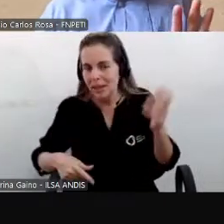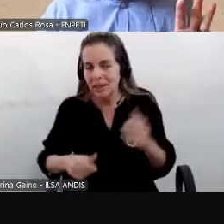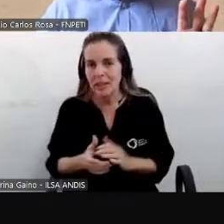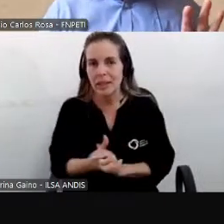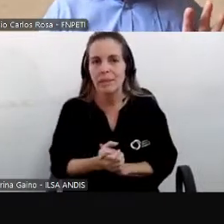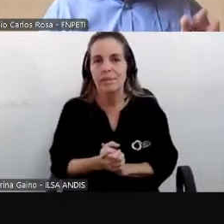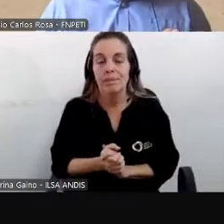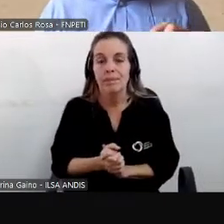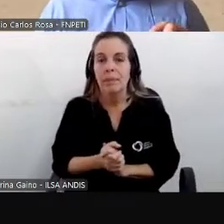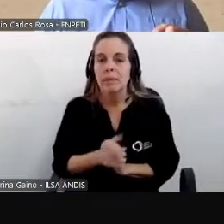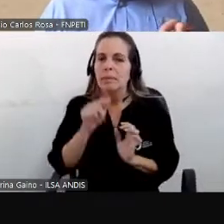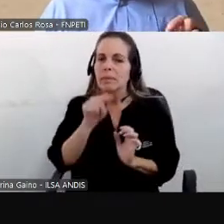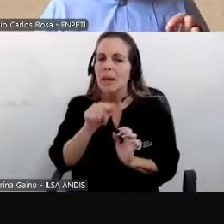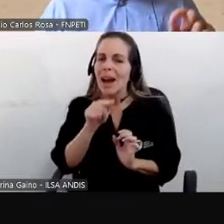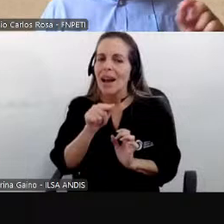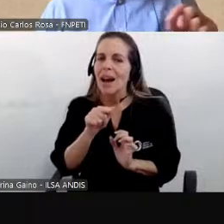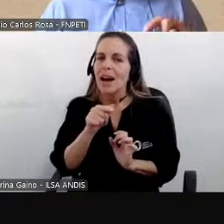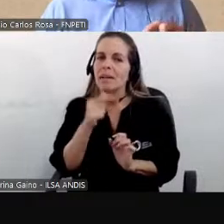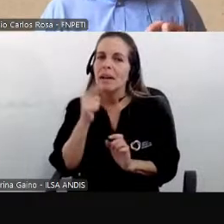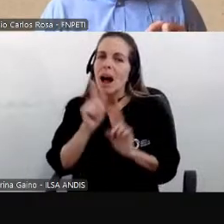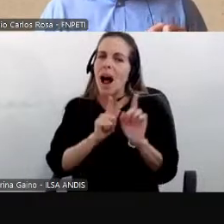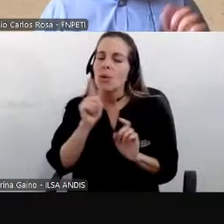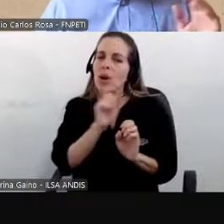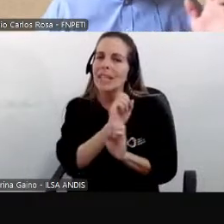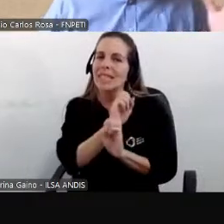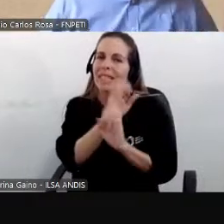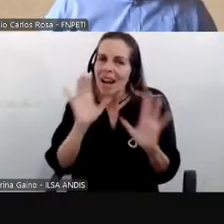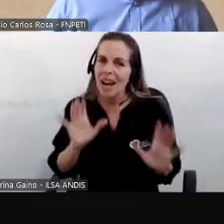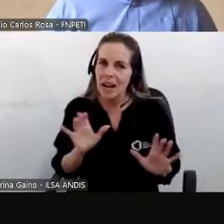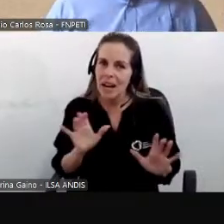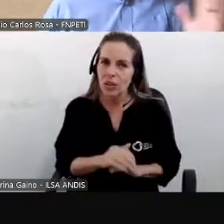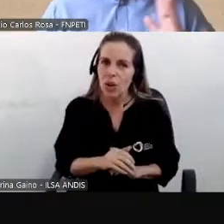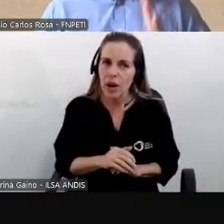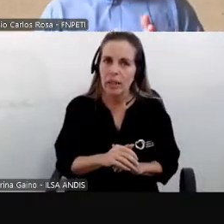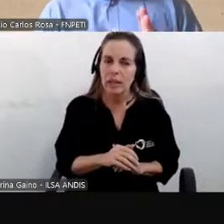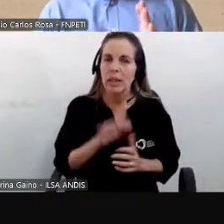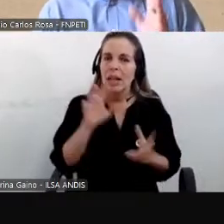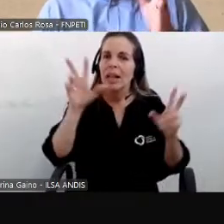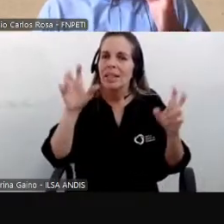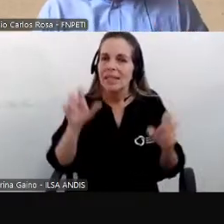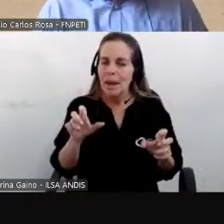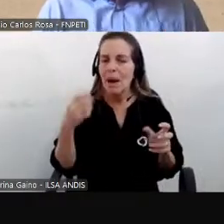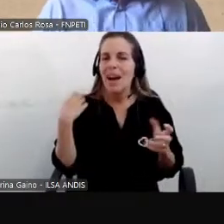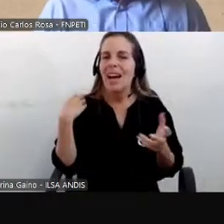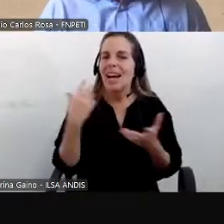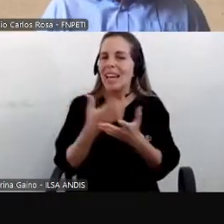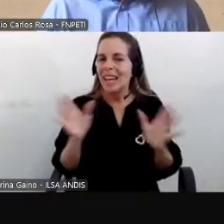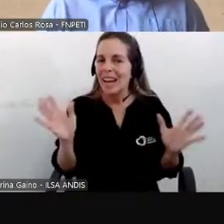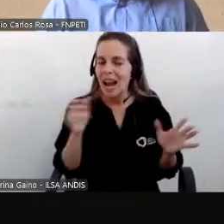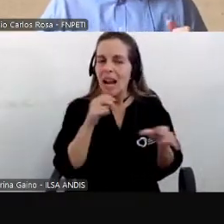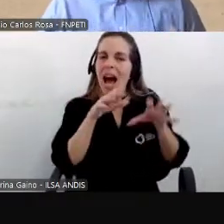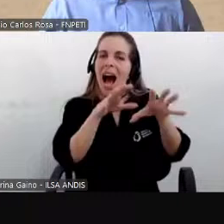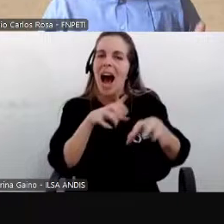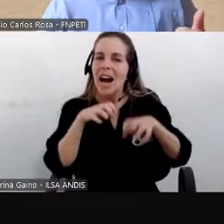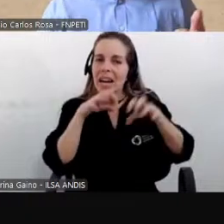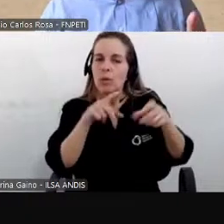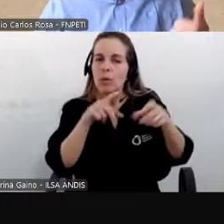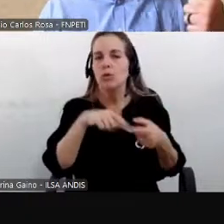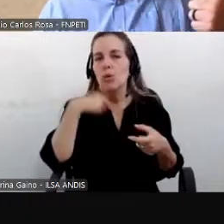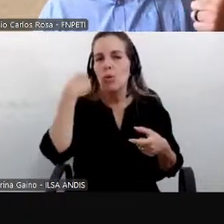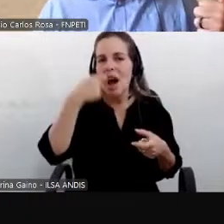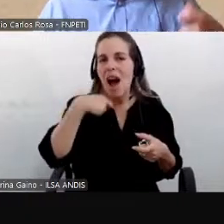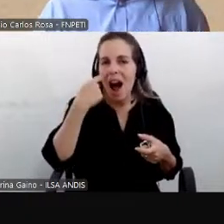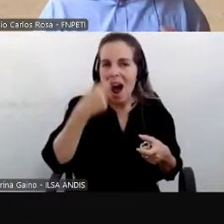others. And I would like to clear up some things or clarify some points. By and